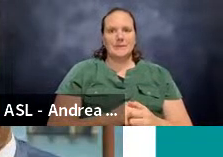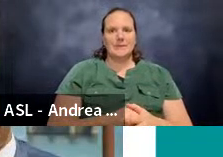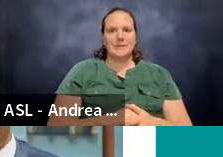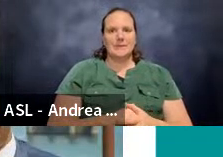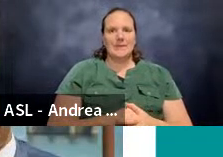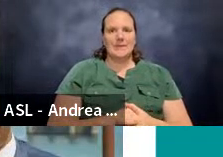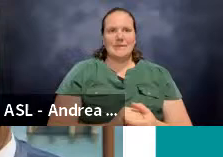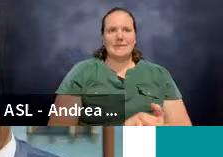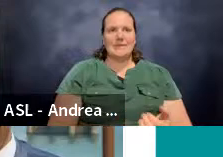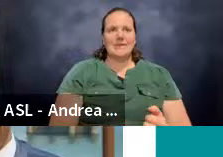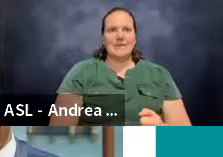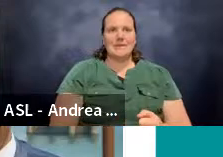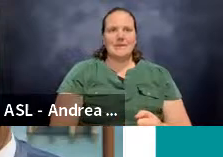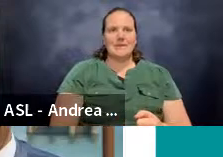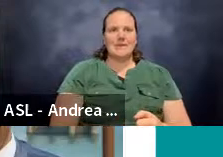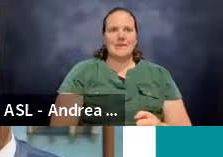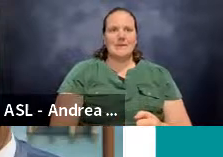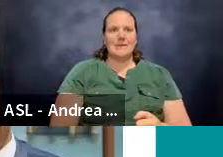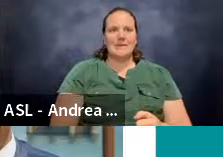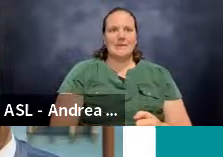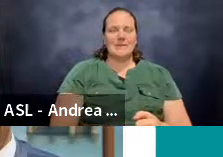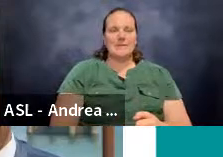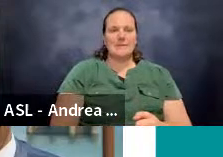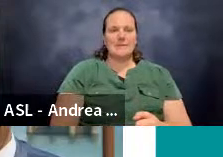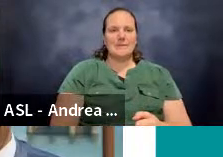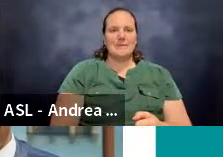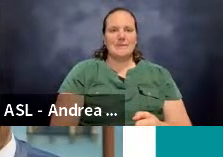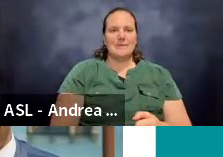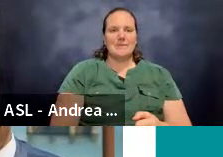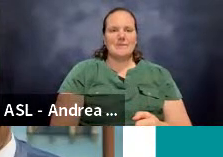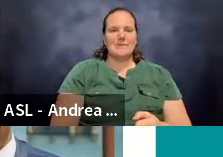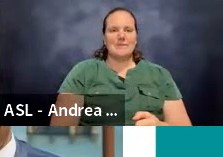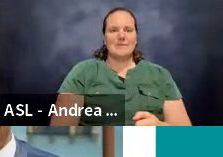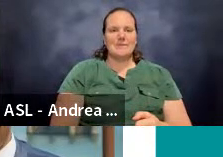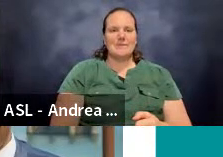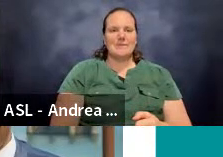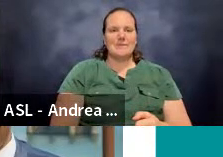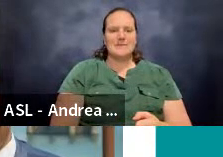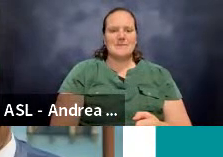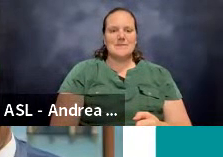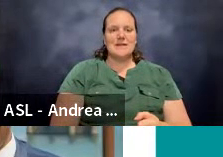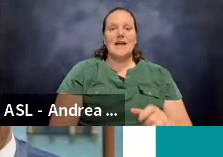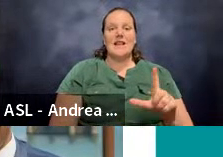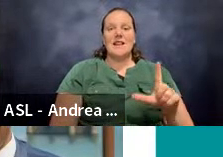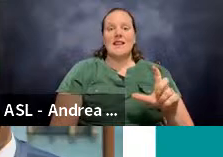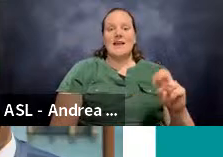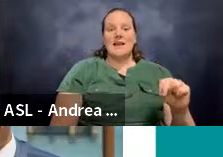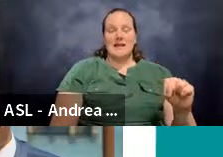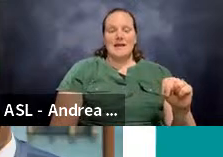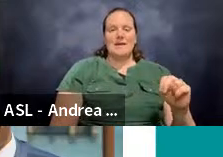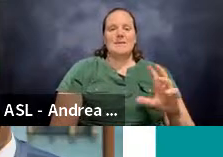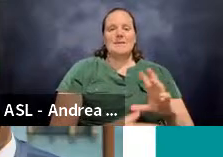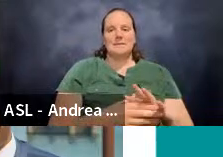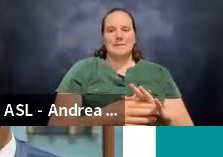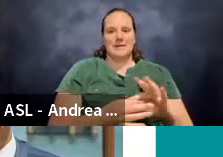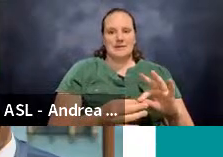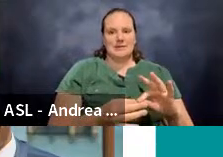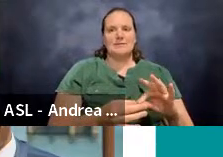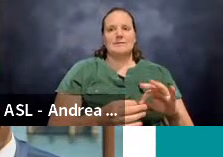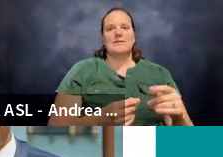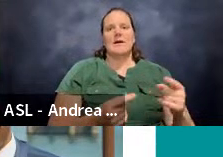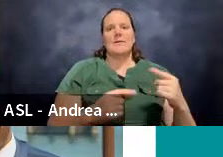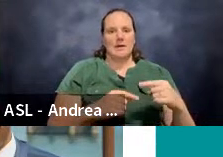So the team, and as Lynn mentioned, we are coming on some